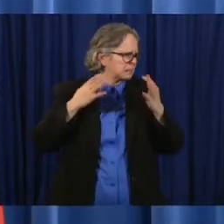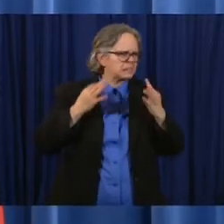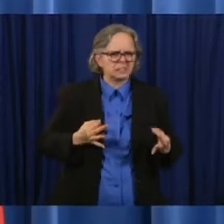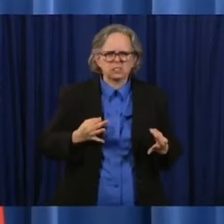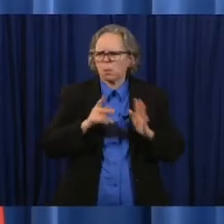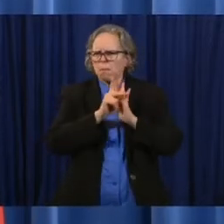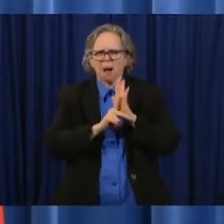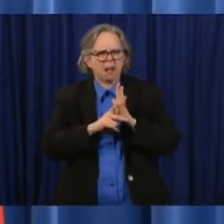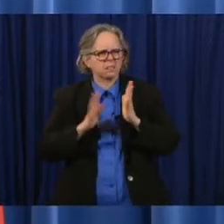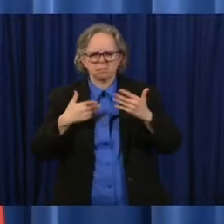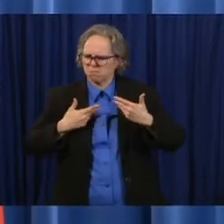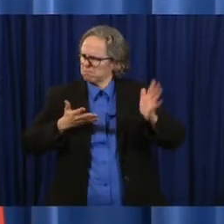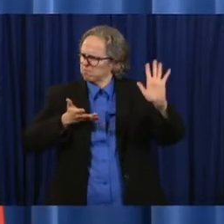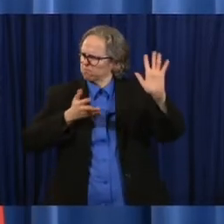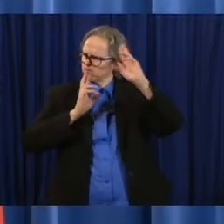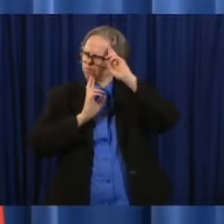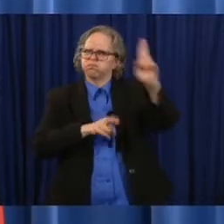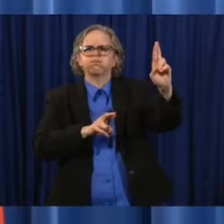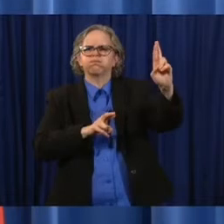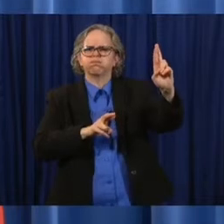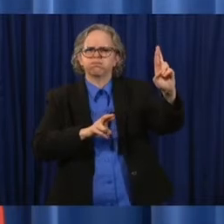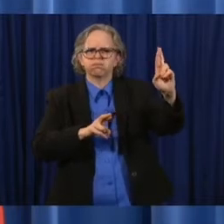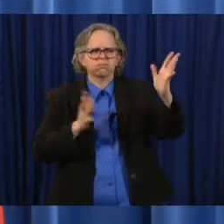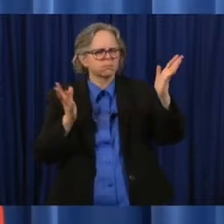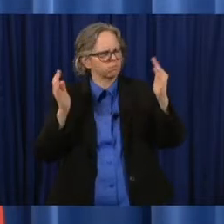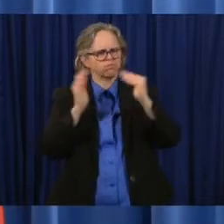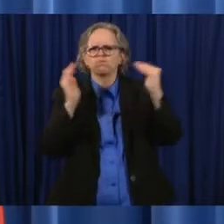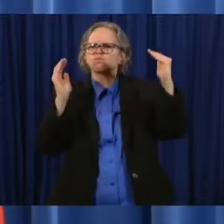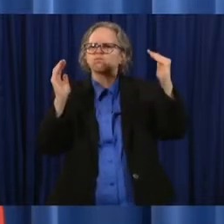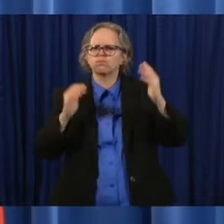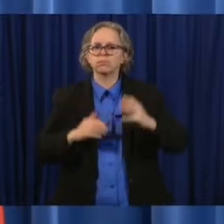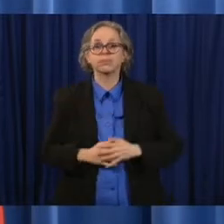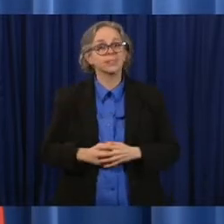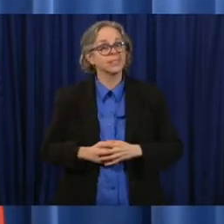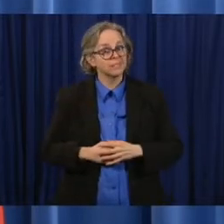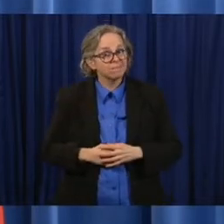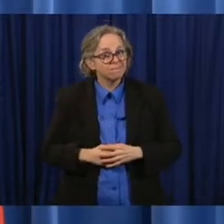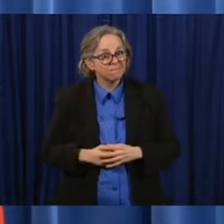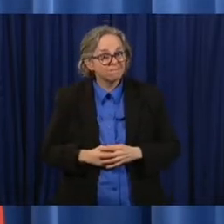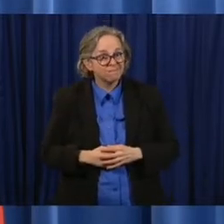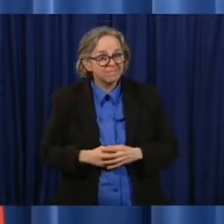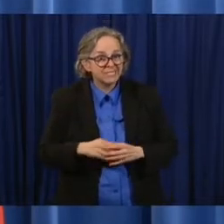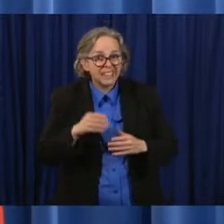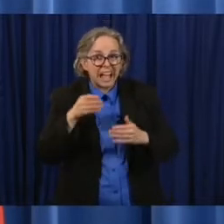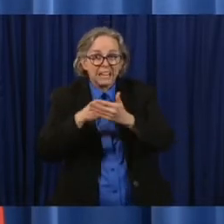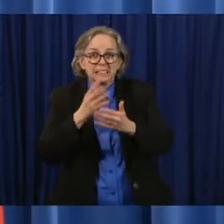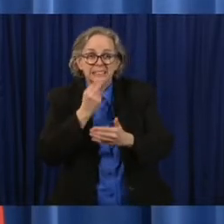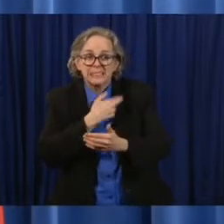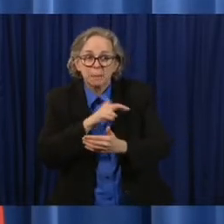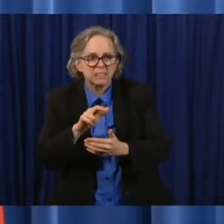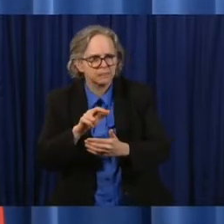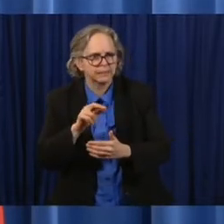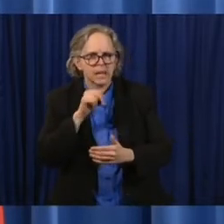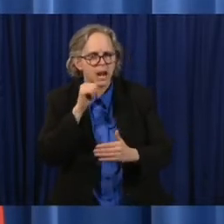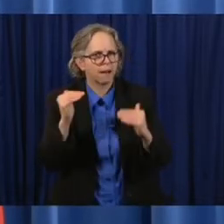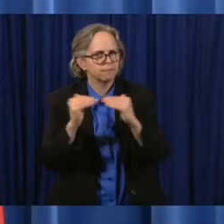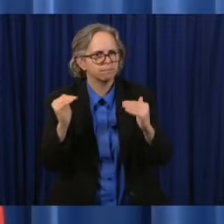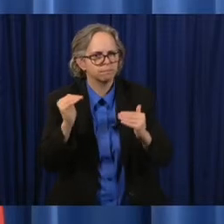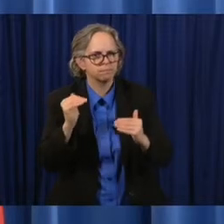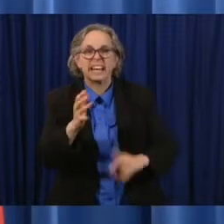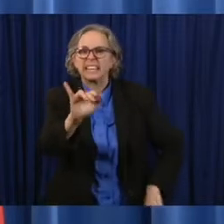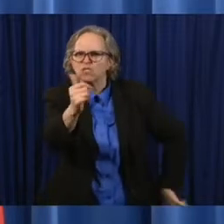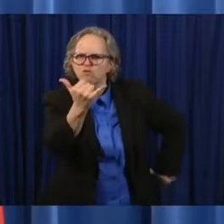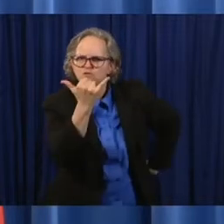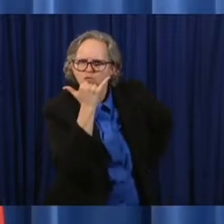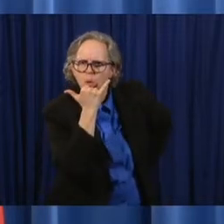anybody else, and that's fair game. But that's not fair game. That's wrong, and I think everyone